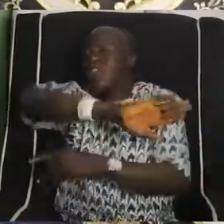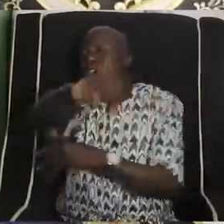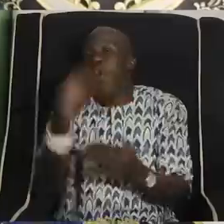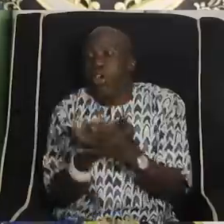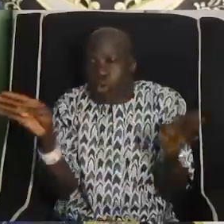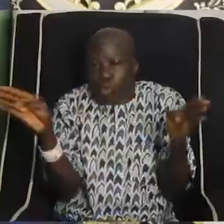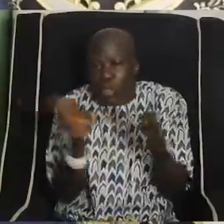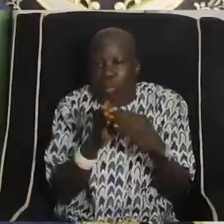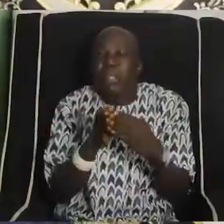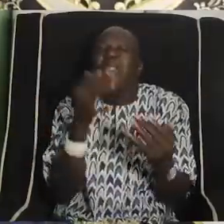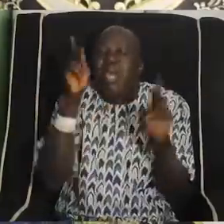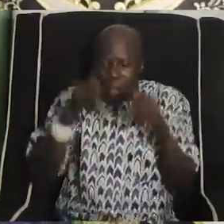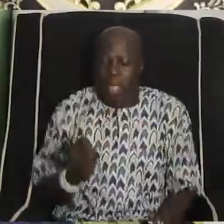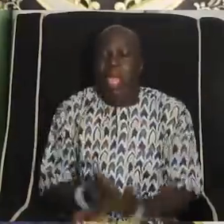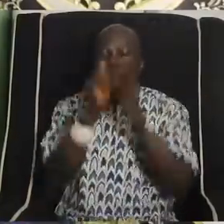prophet.